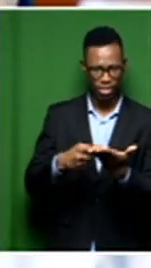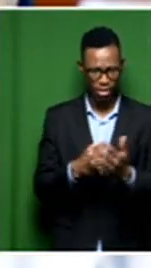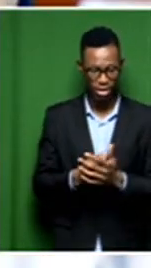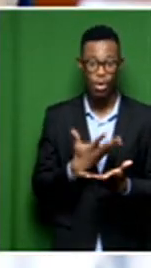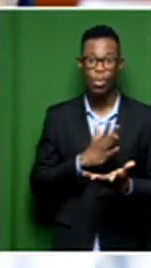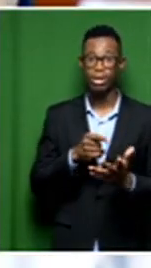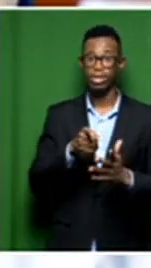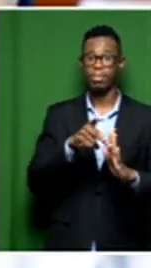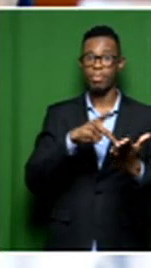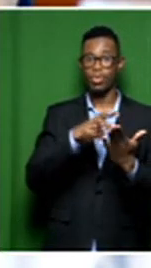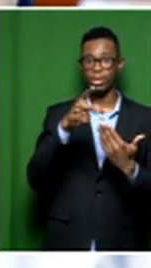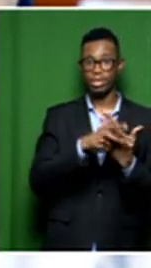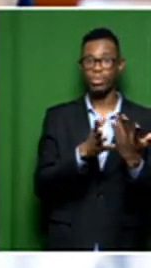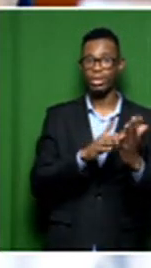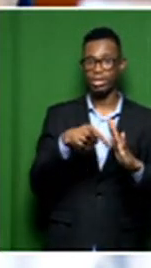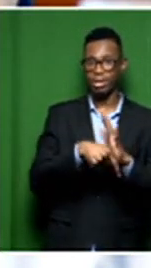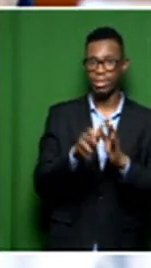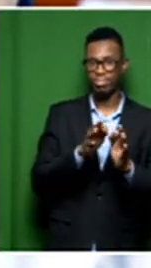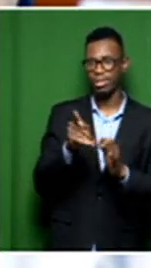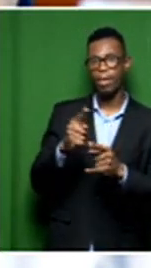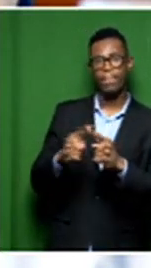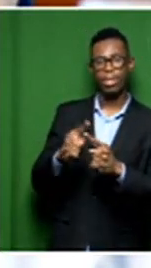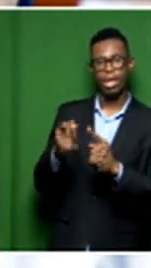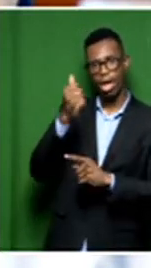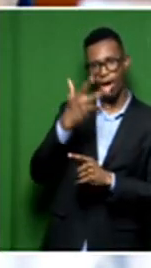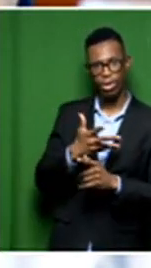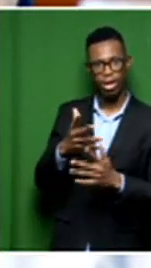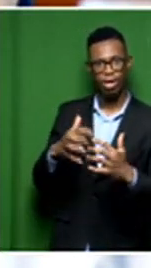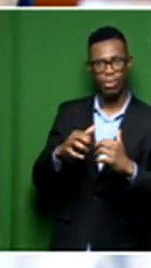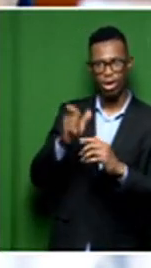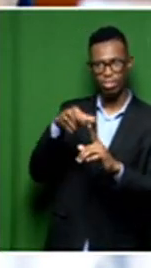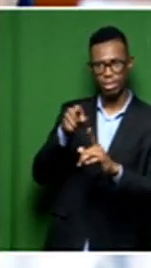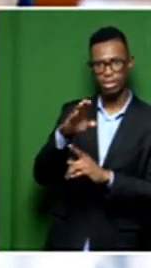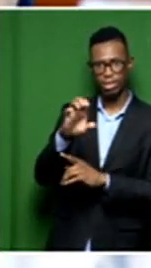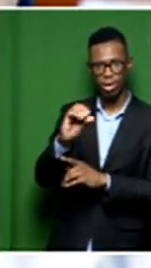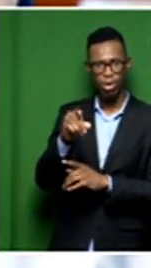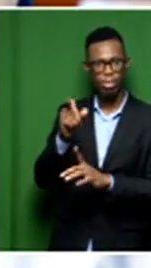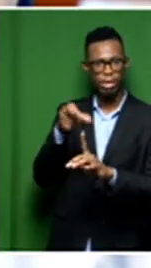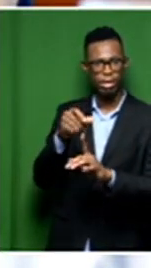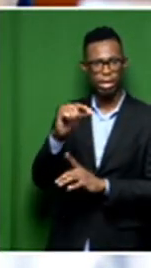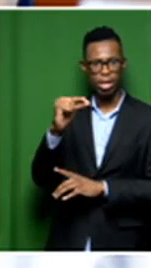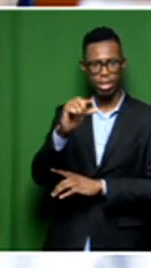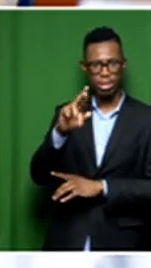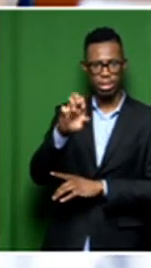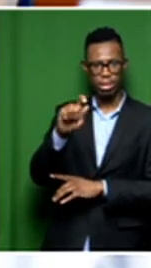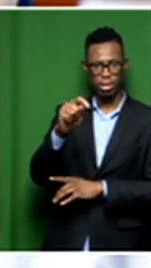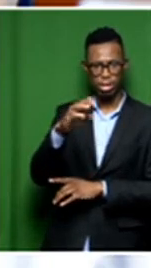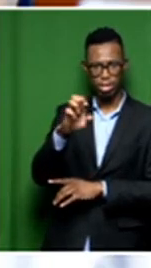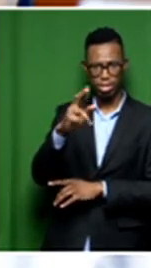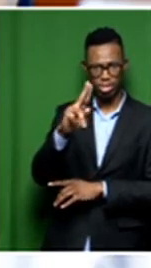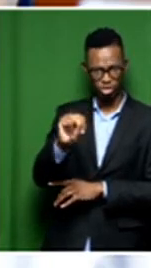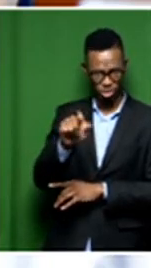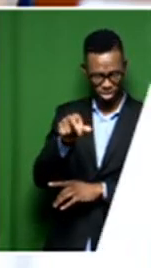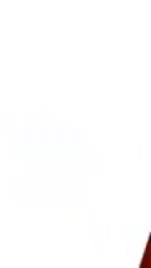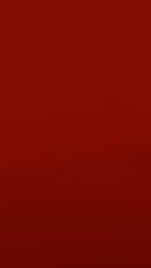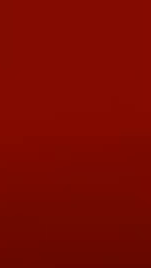to share more on this project, we're joined by Play Africa founder and CEO Gretchen Wilson-Prangley. Gretchen, a very good